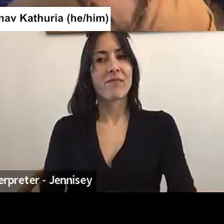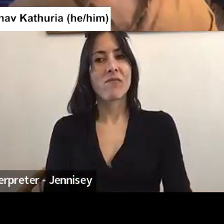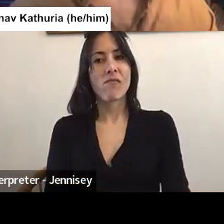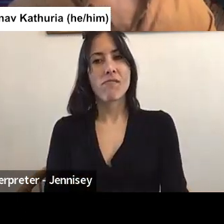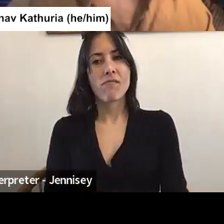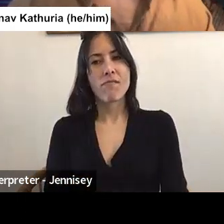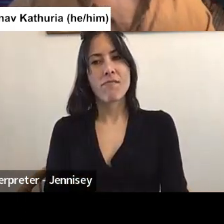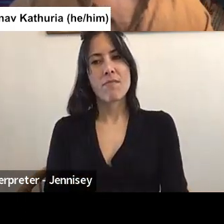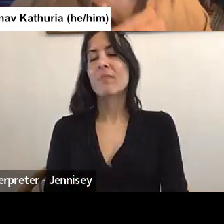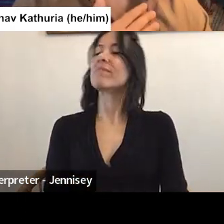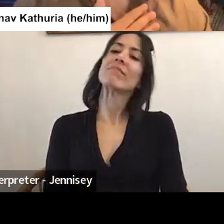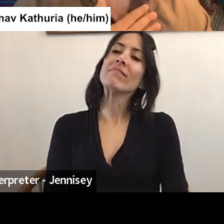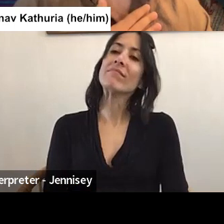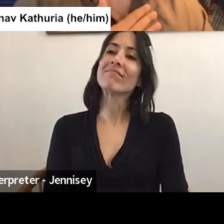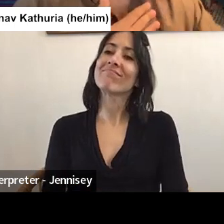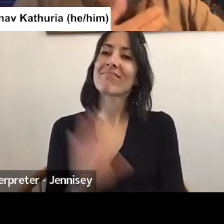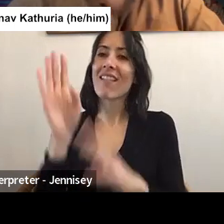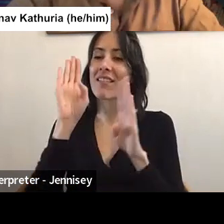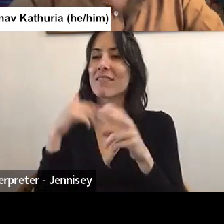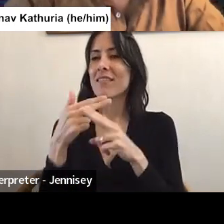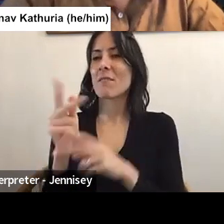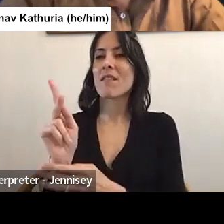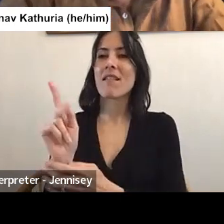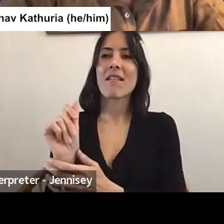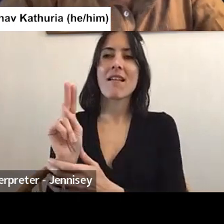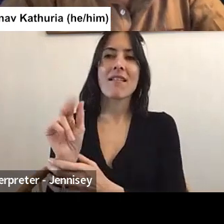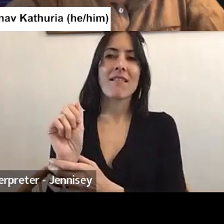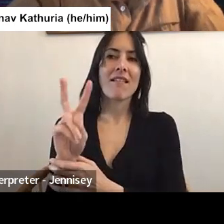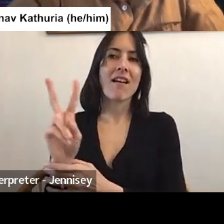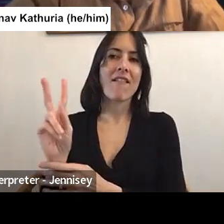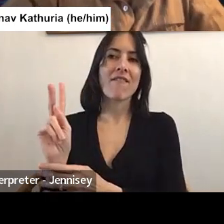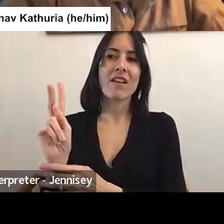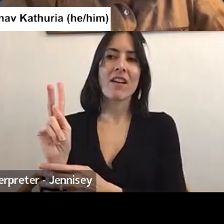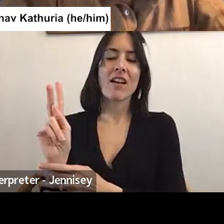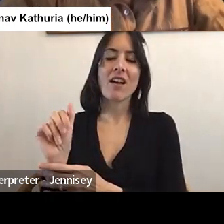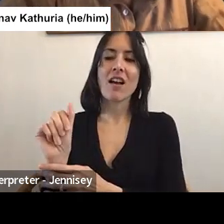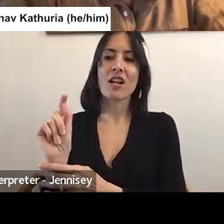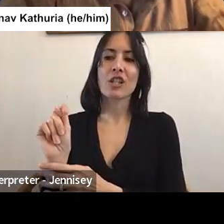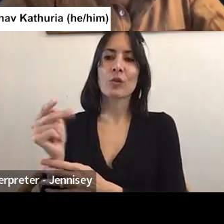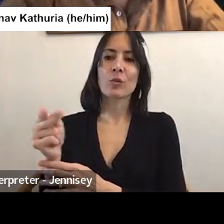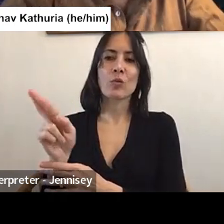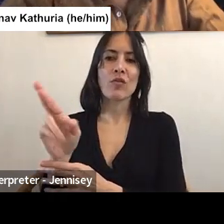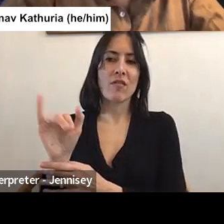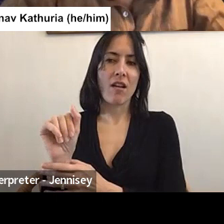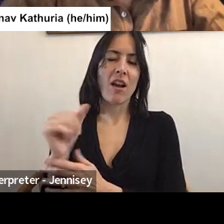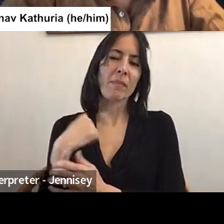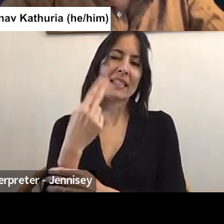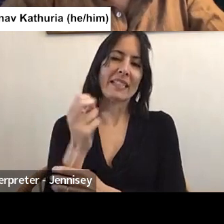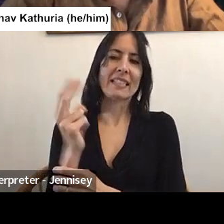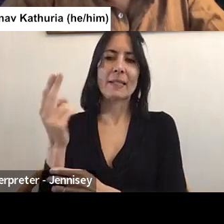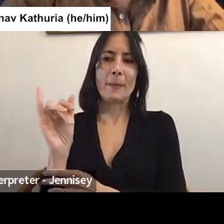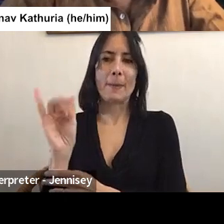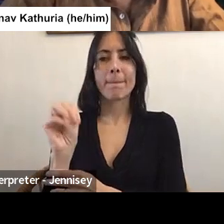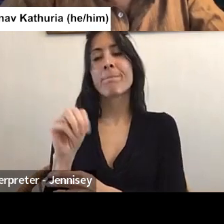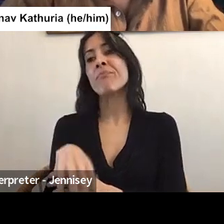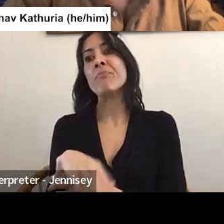Hey, peace, y'all. My name is Kanav Kathuria, he, him pronouns. Thank you. Just to echo everyone's sentiments, thank